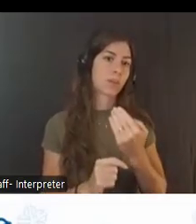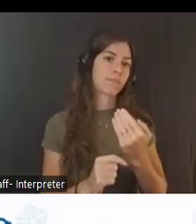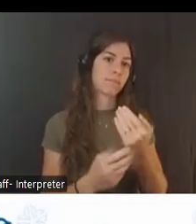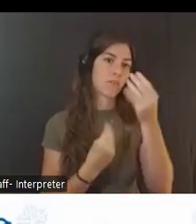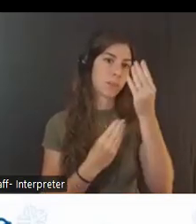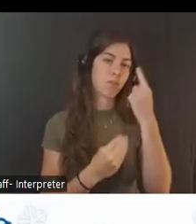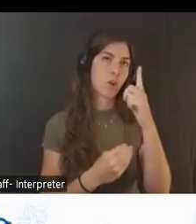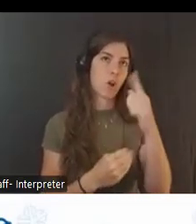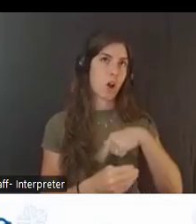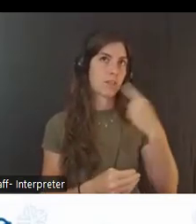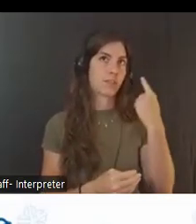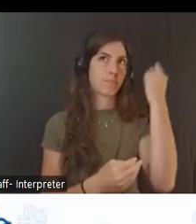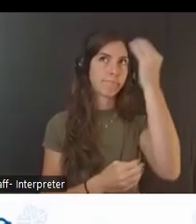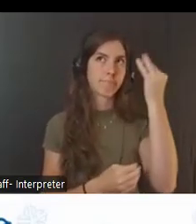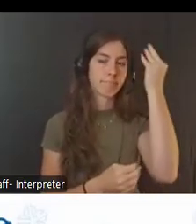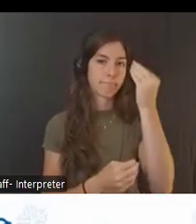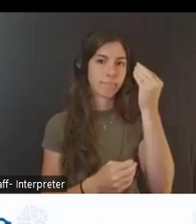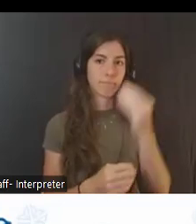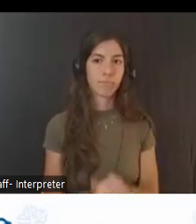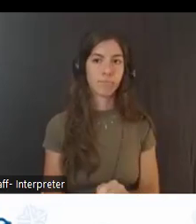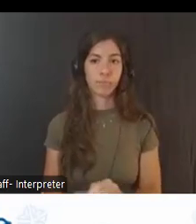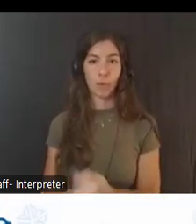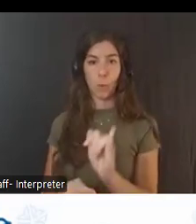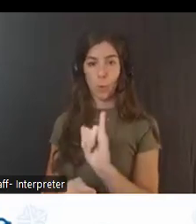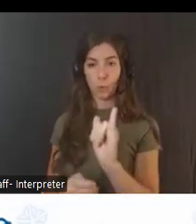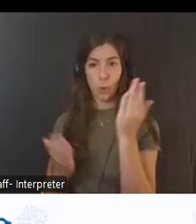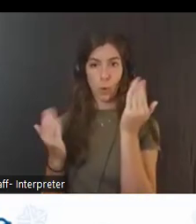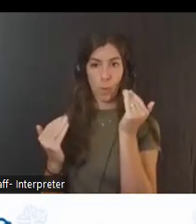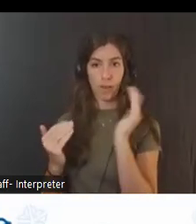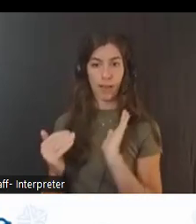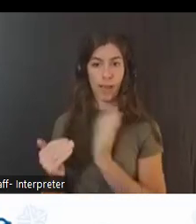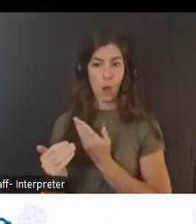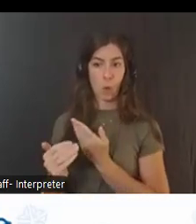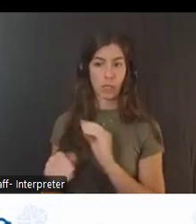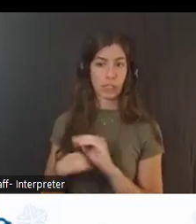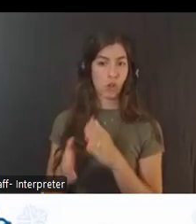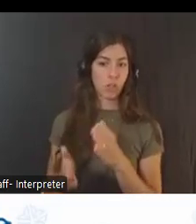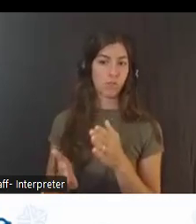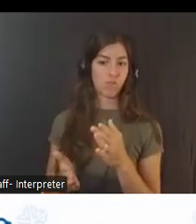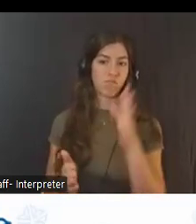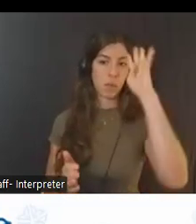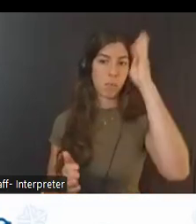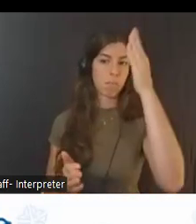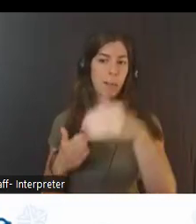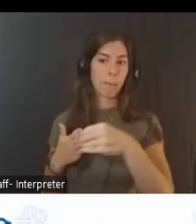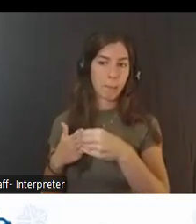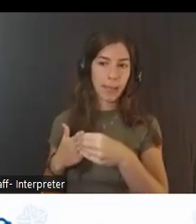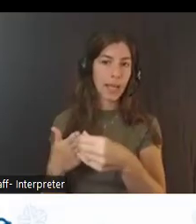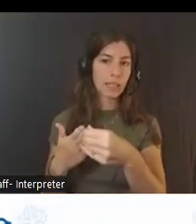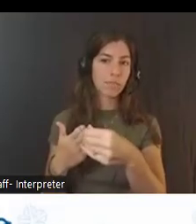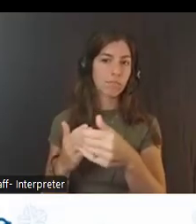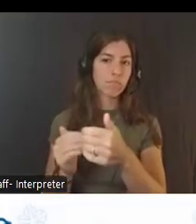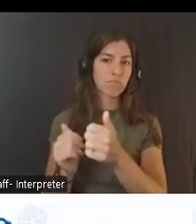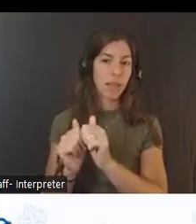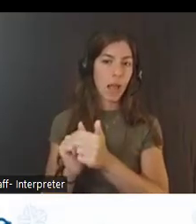to be thinking about. We're also hoping that our consultant will come up with some guidance on how